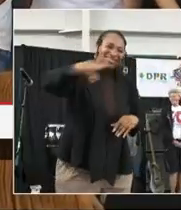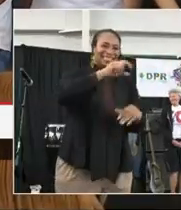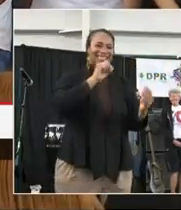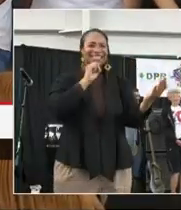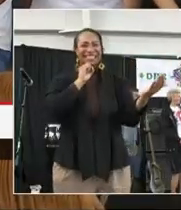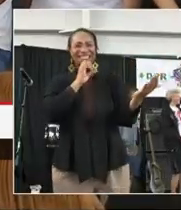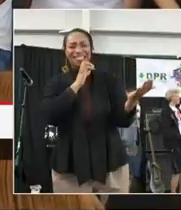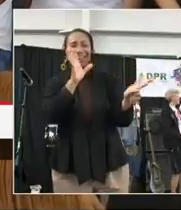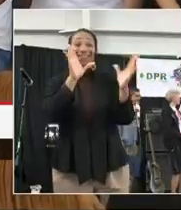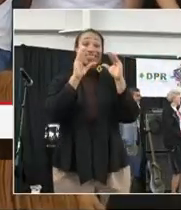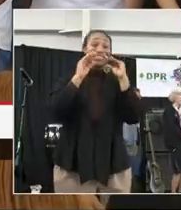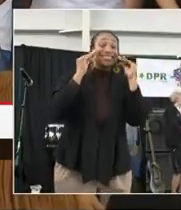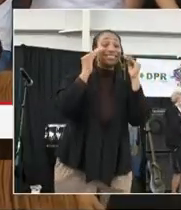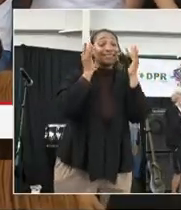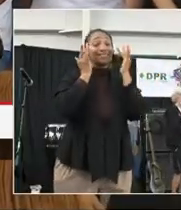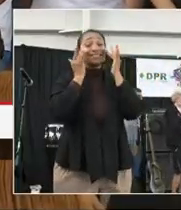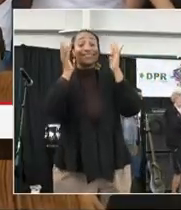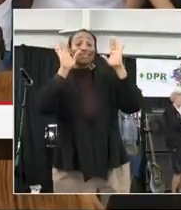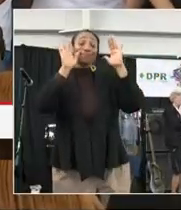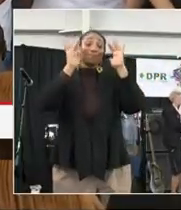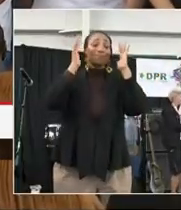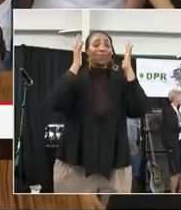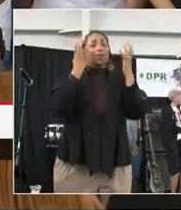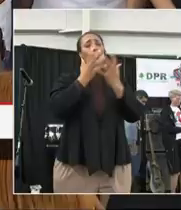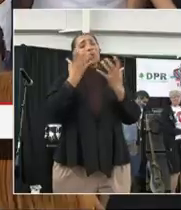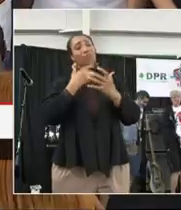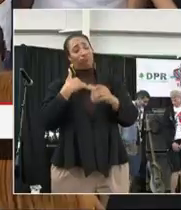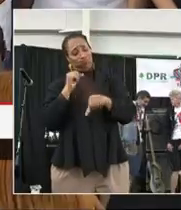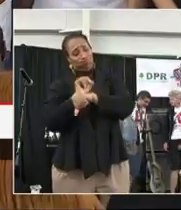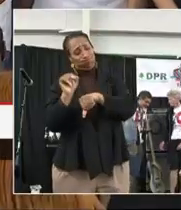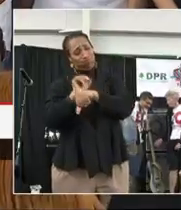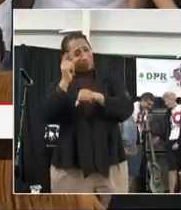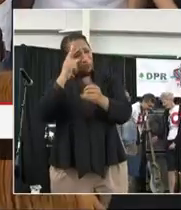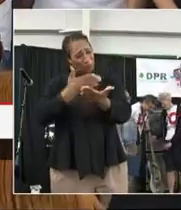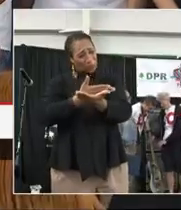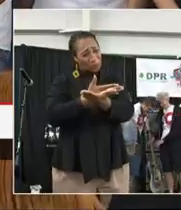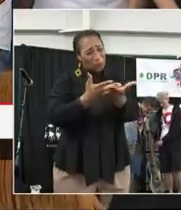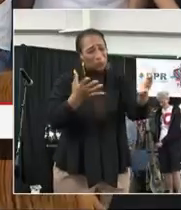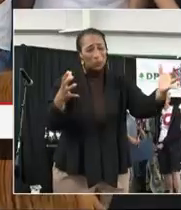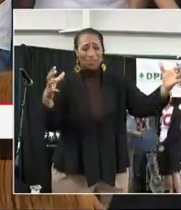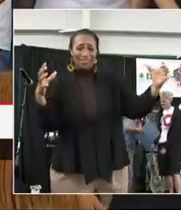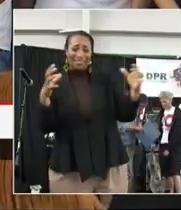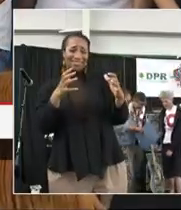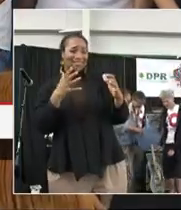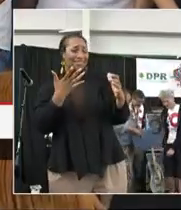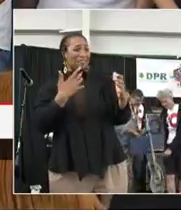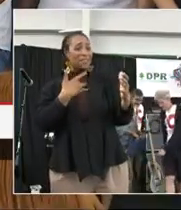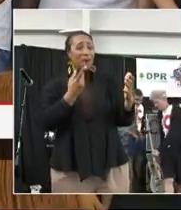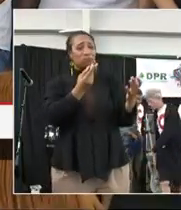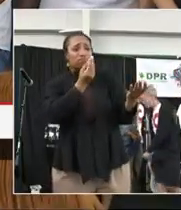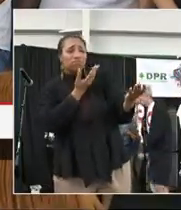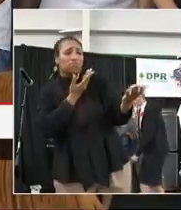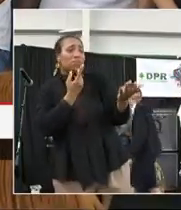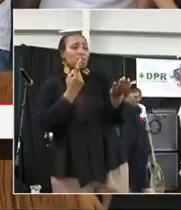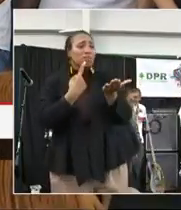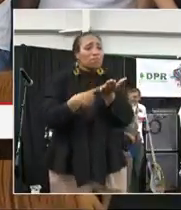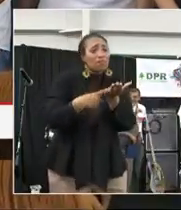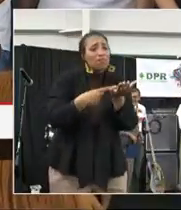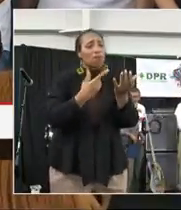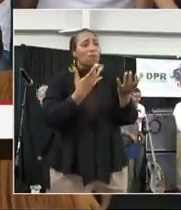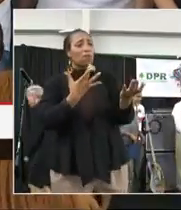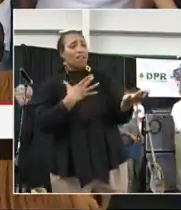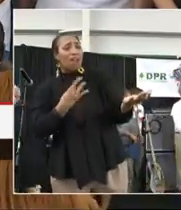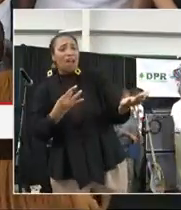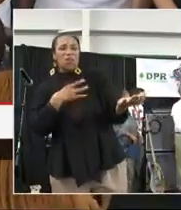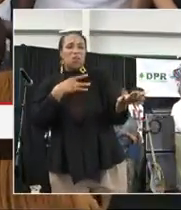We work hard for you all, and you all let us know what we're doing. We know what you like, what you want. Let me tell you a couple of things.